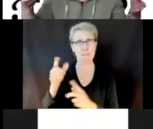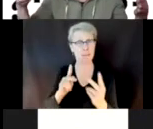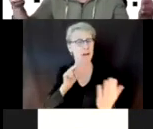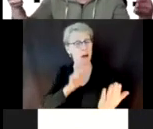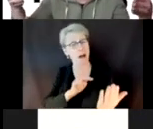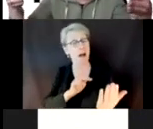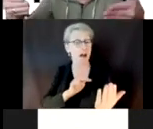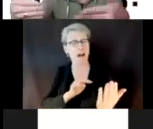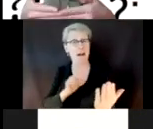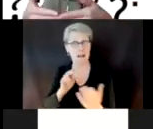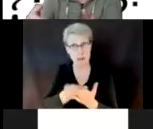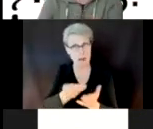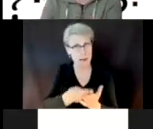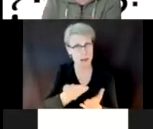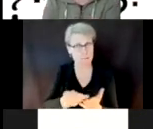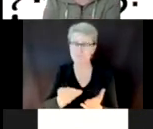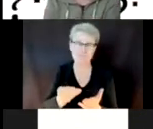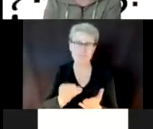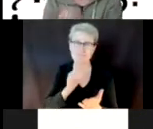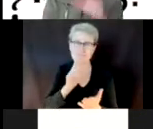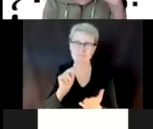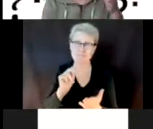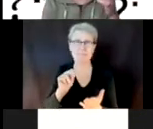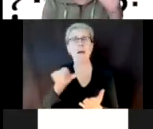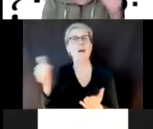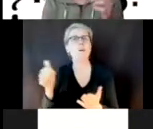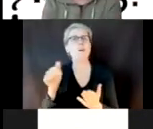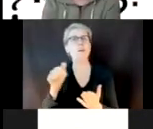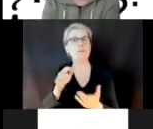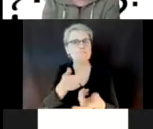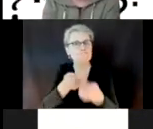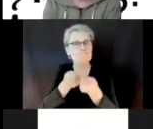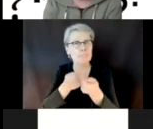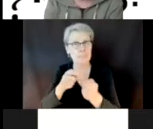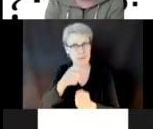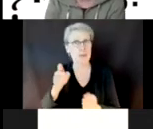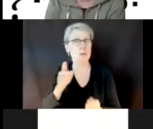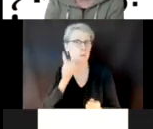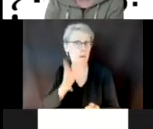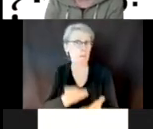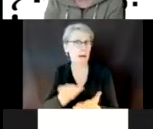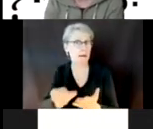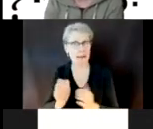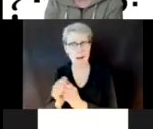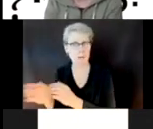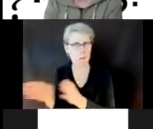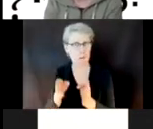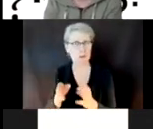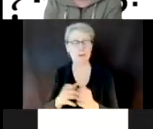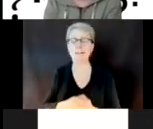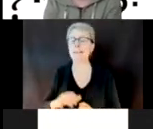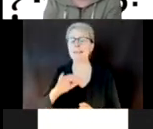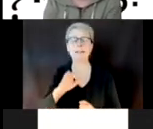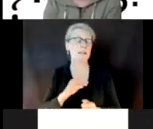do you get connected to those potential? What would be the switch in strategy there? So the audience on Instagram isn't necessarily